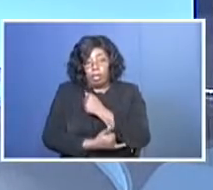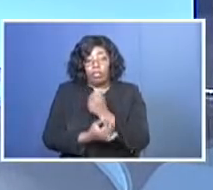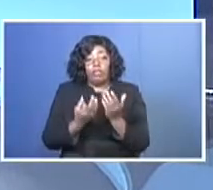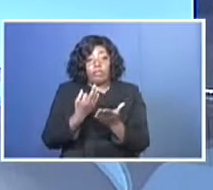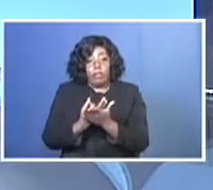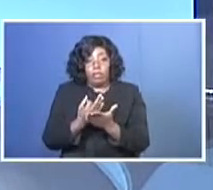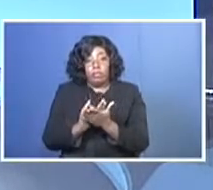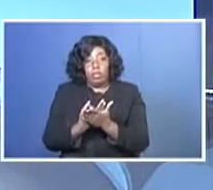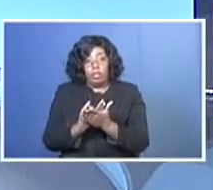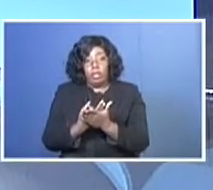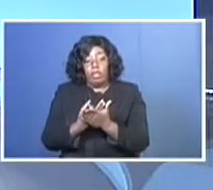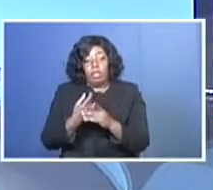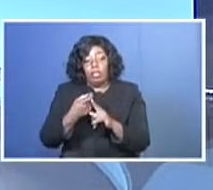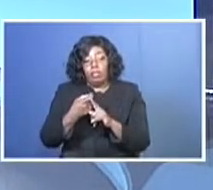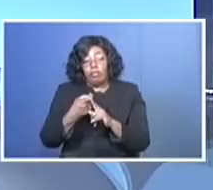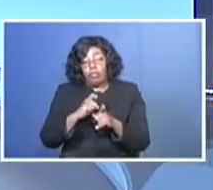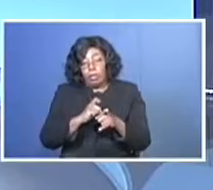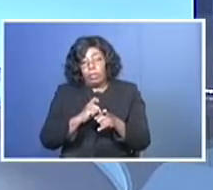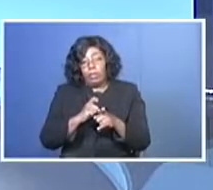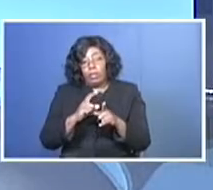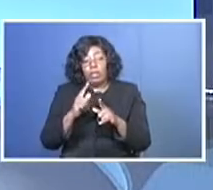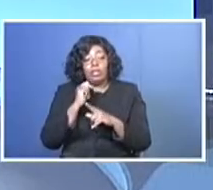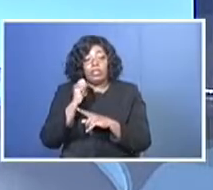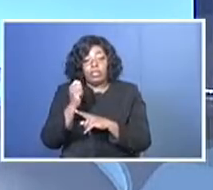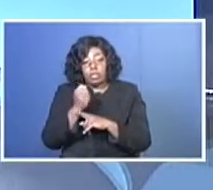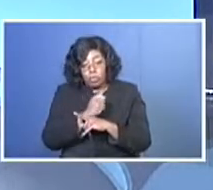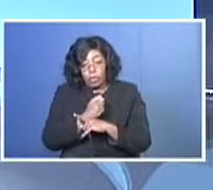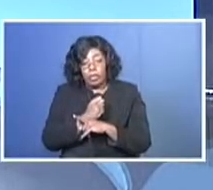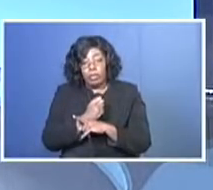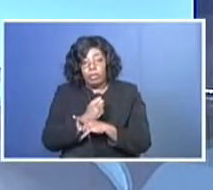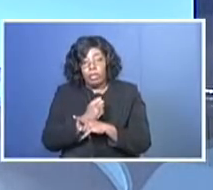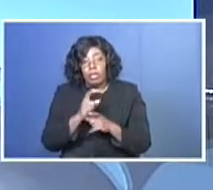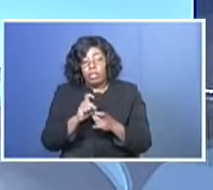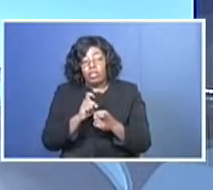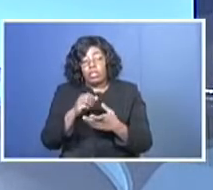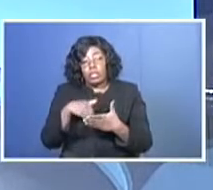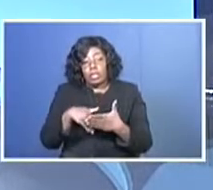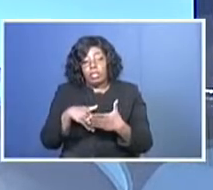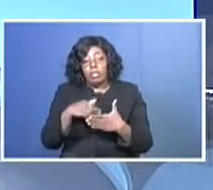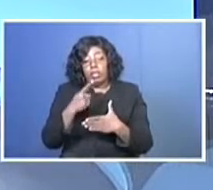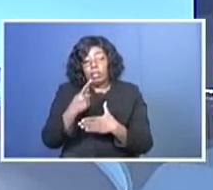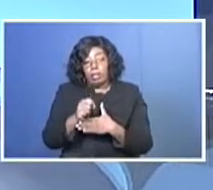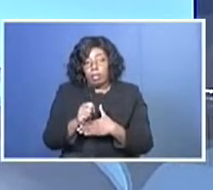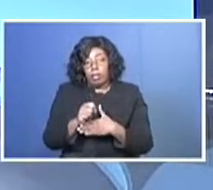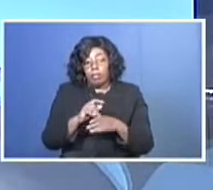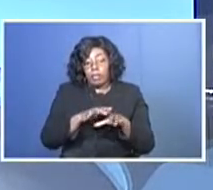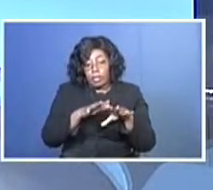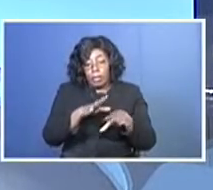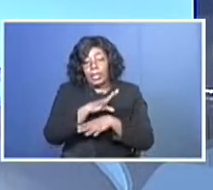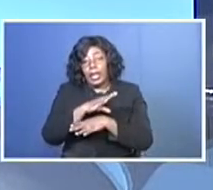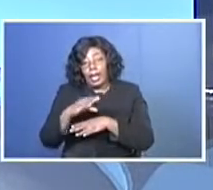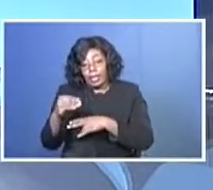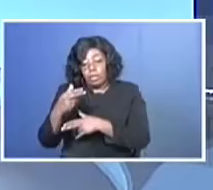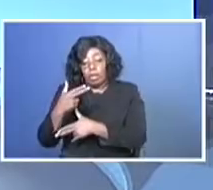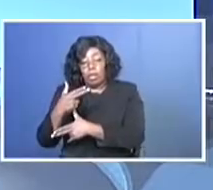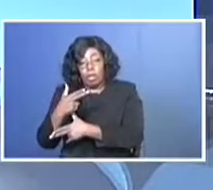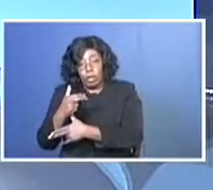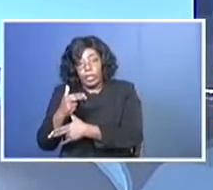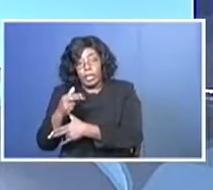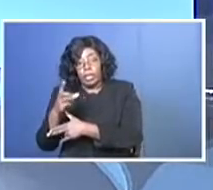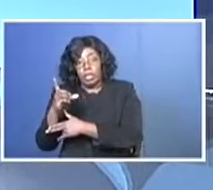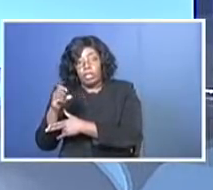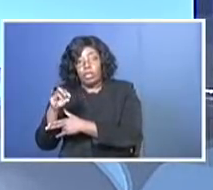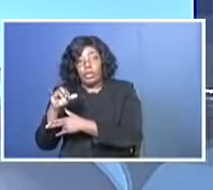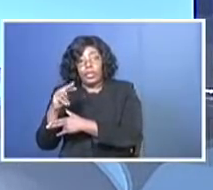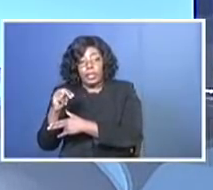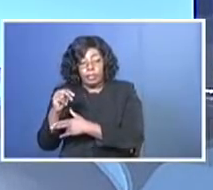twin catastrophes of the COVID-19 pandemic and 2019's Hurricane Dorian. Well, the Economic Affairs Minister